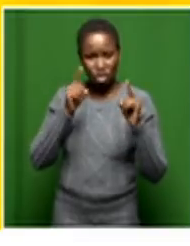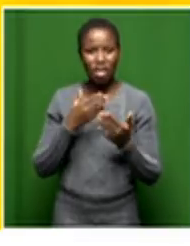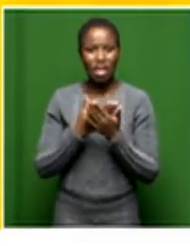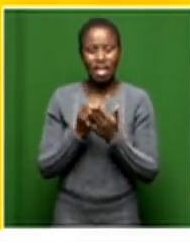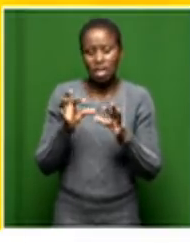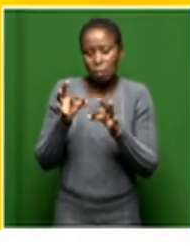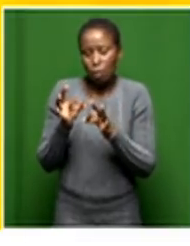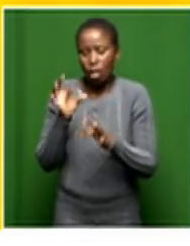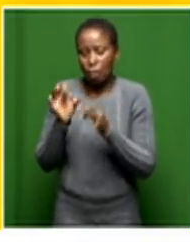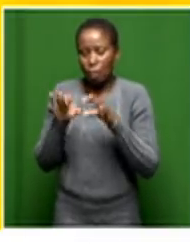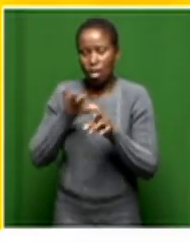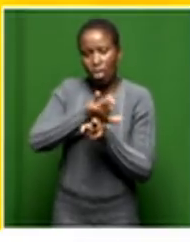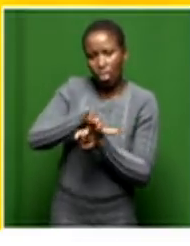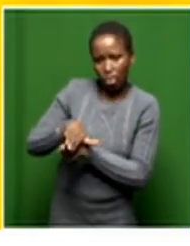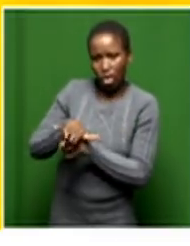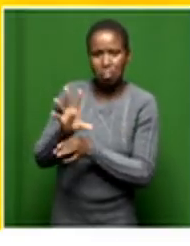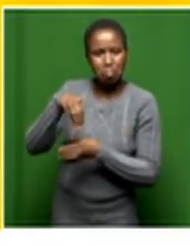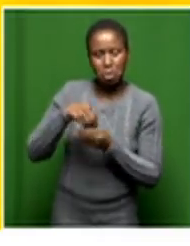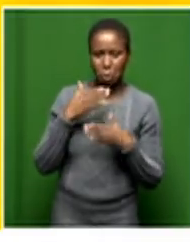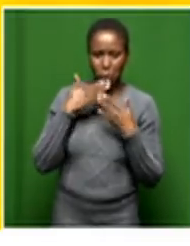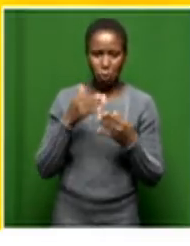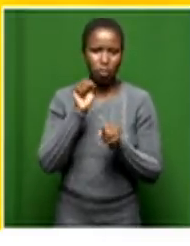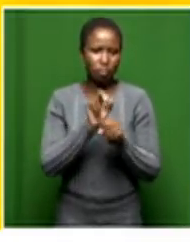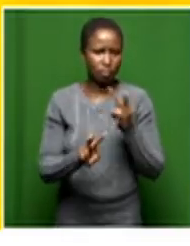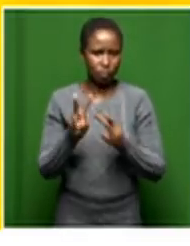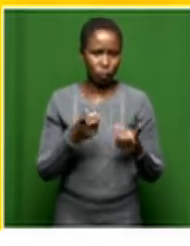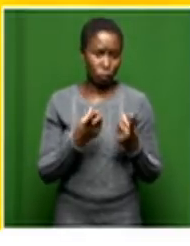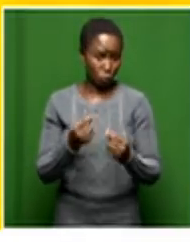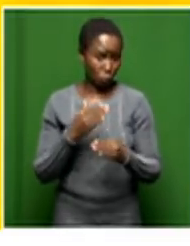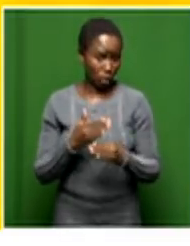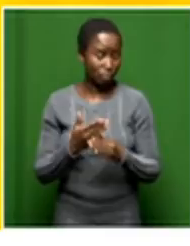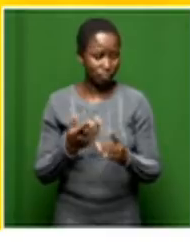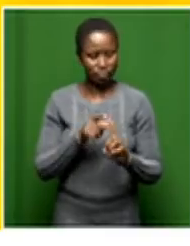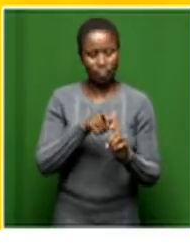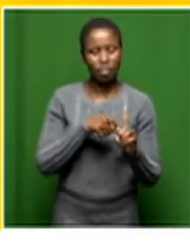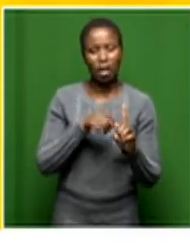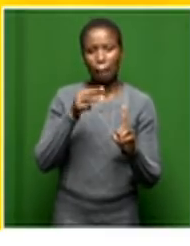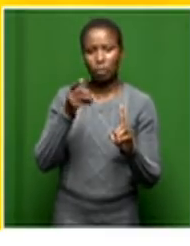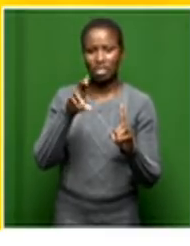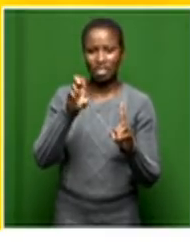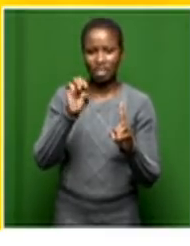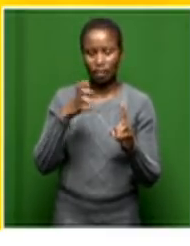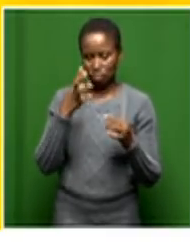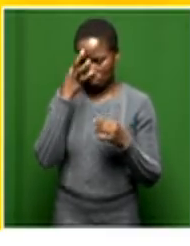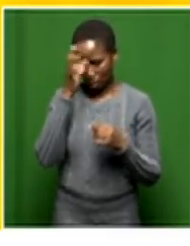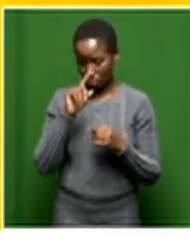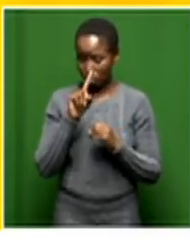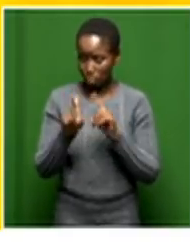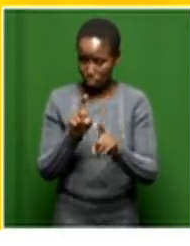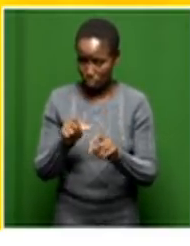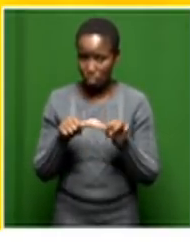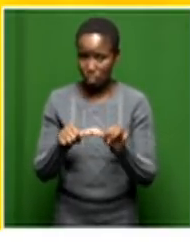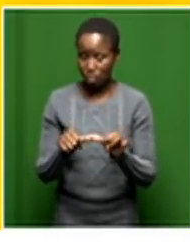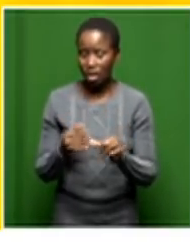smaller parties from participating in oversight duties. Modise was testifying at the Commission of Inquiry into allegations of state